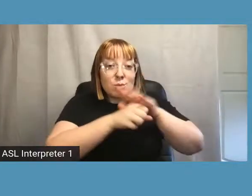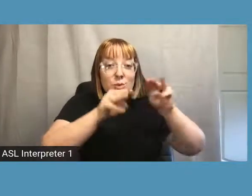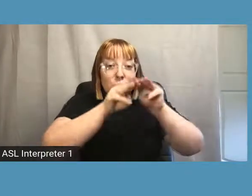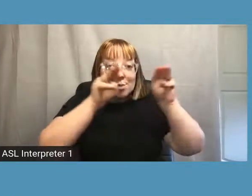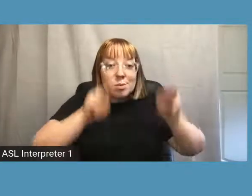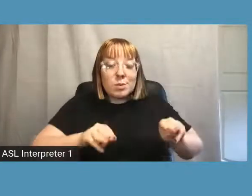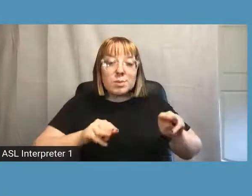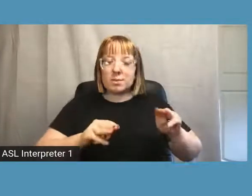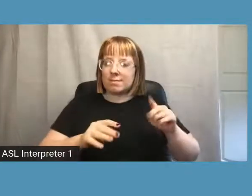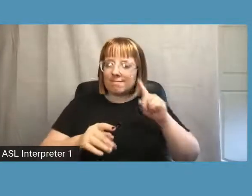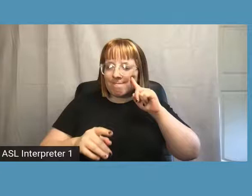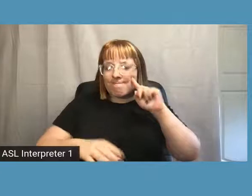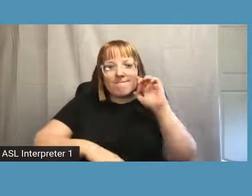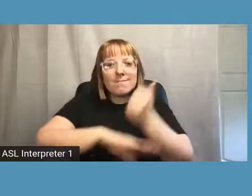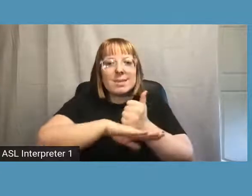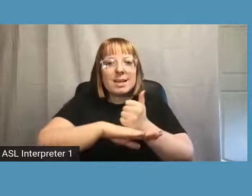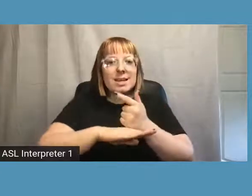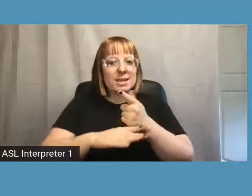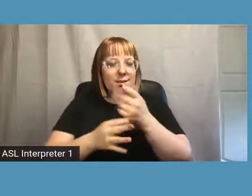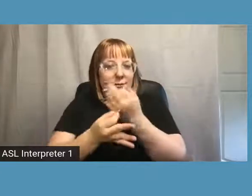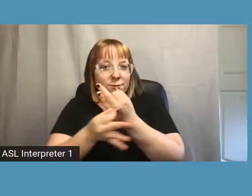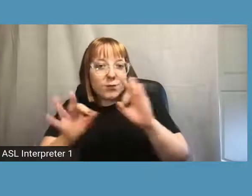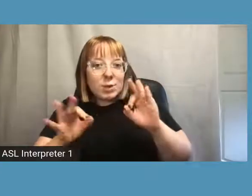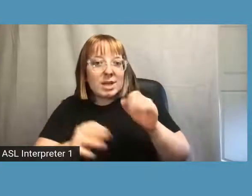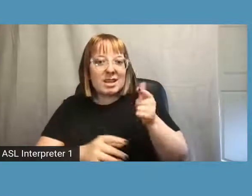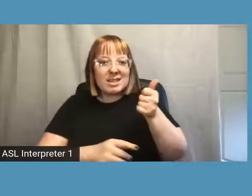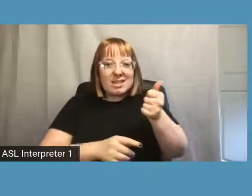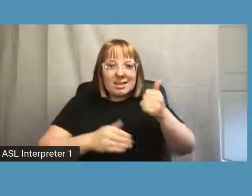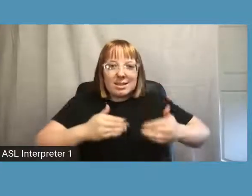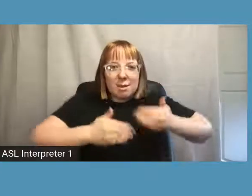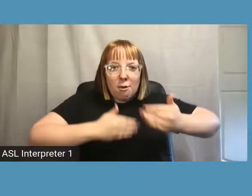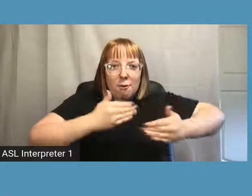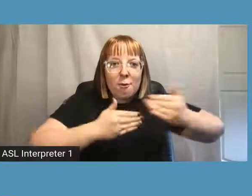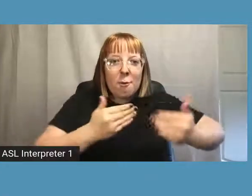free, self-paced training resources for small museums.